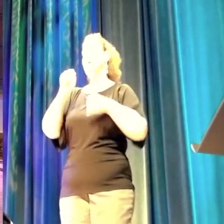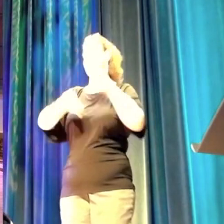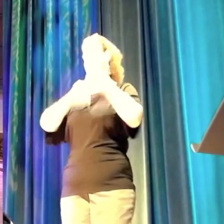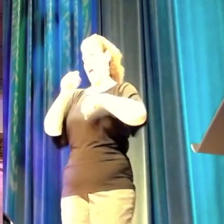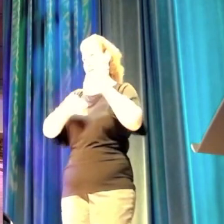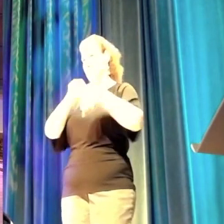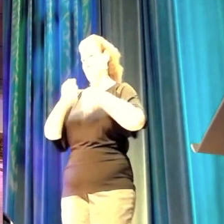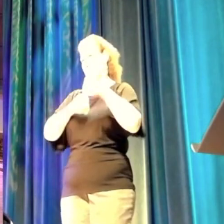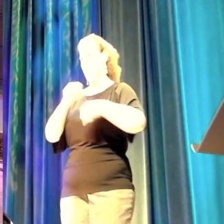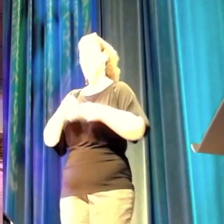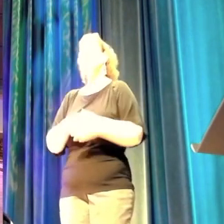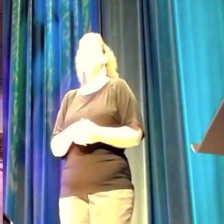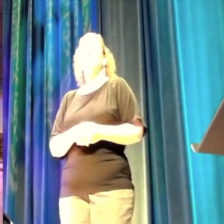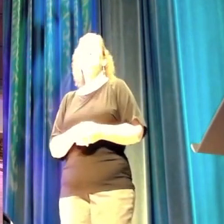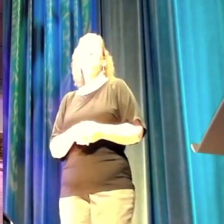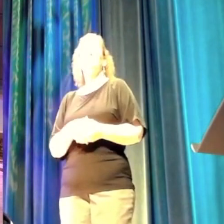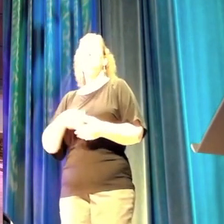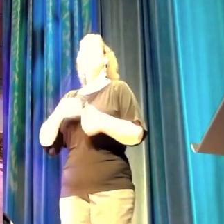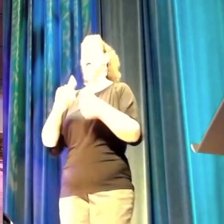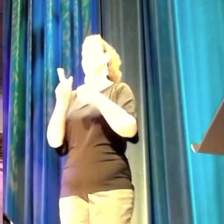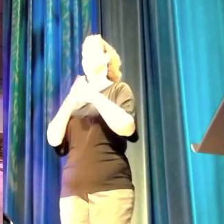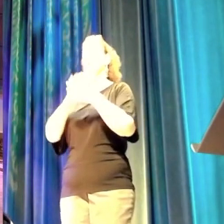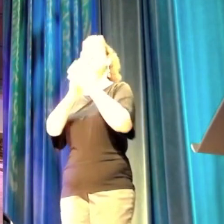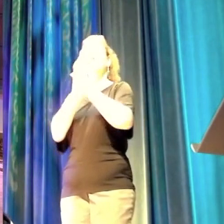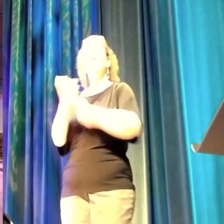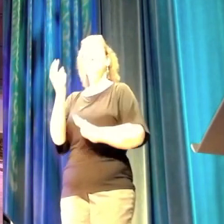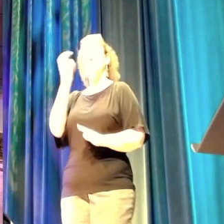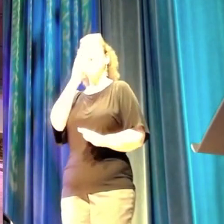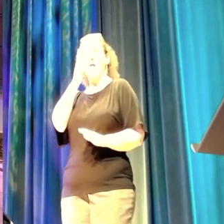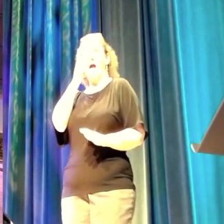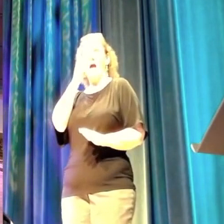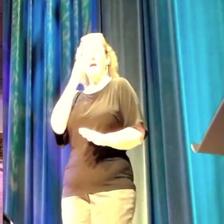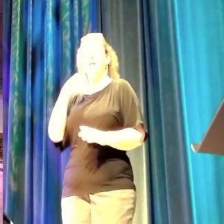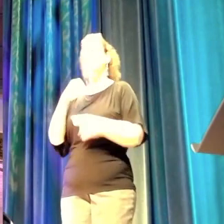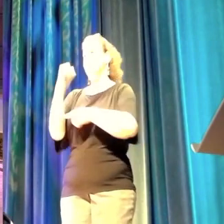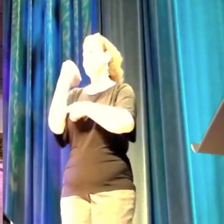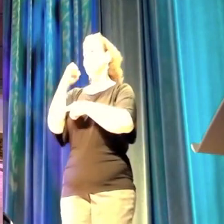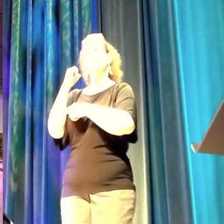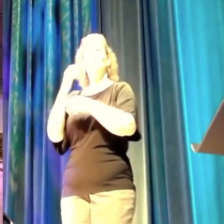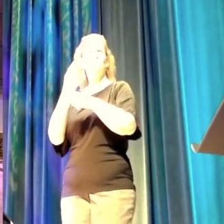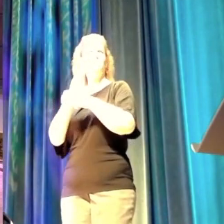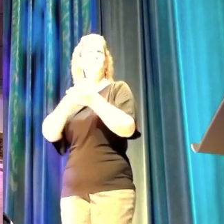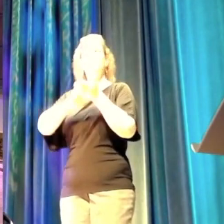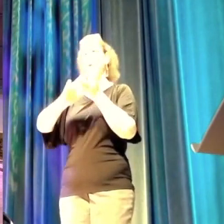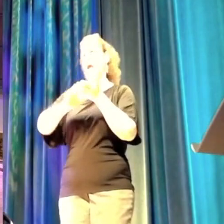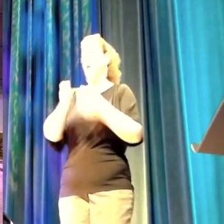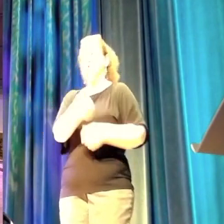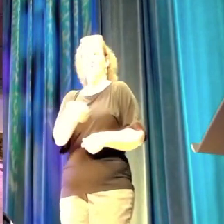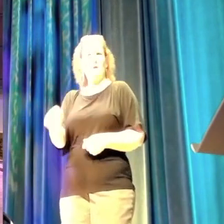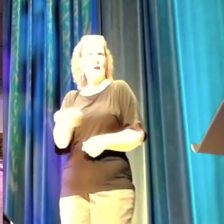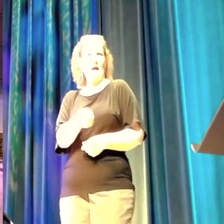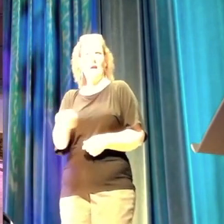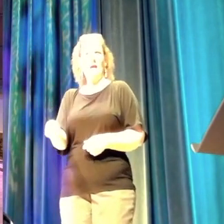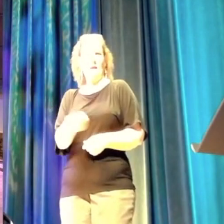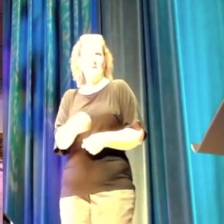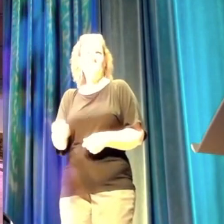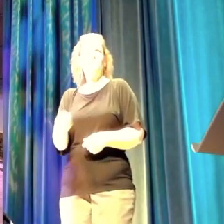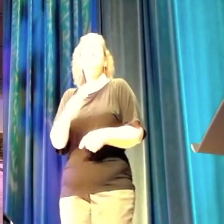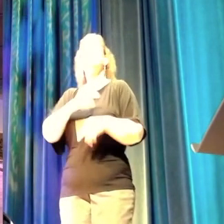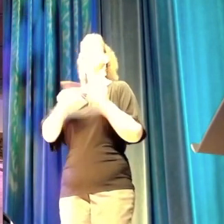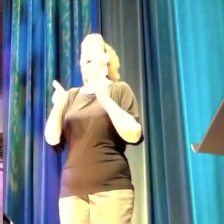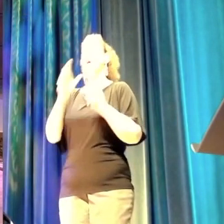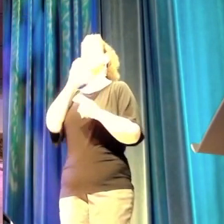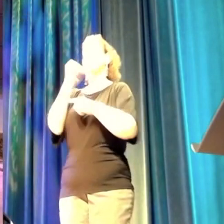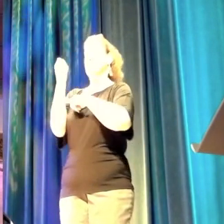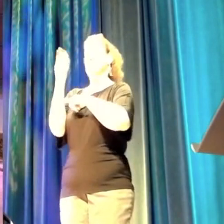bikes. When I first went blind, I refused to learn Braille or use a cane, but at